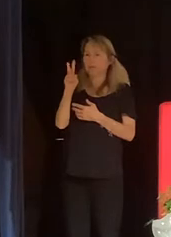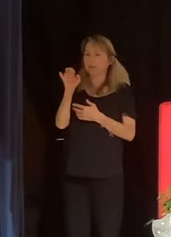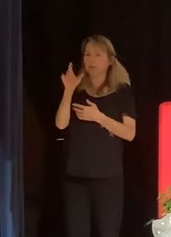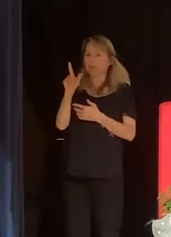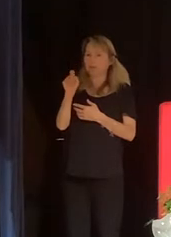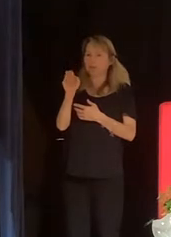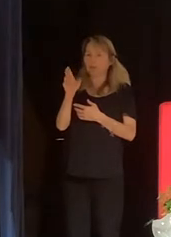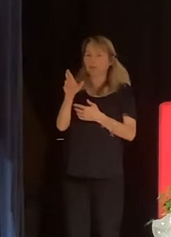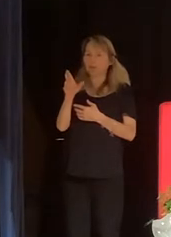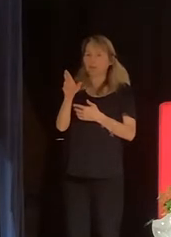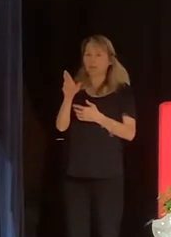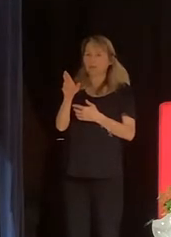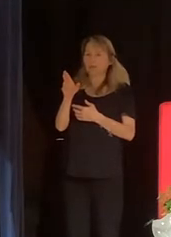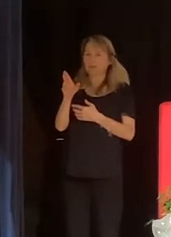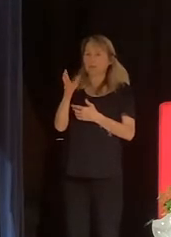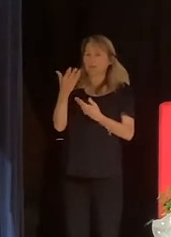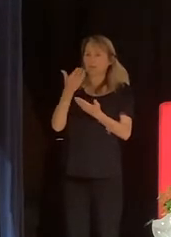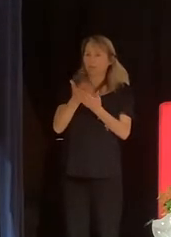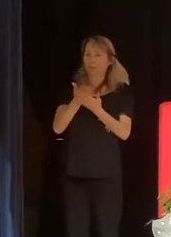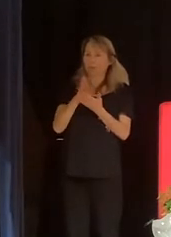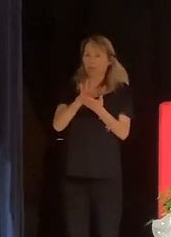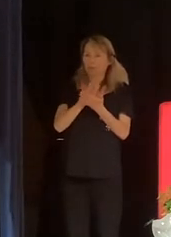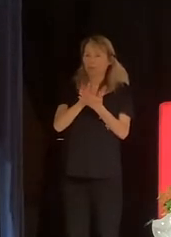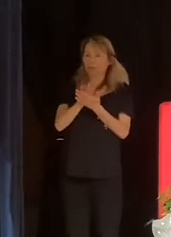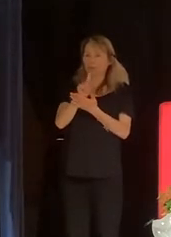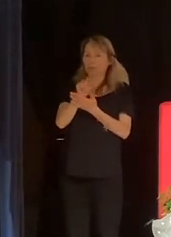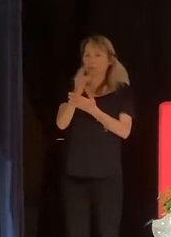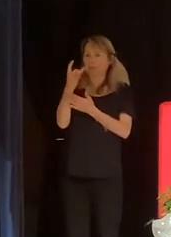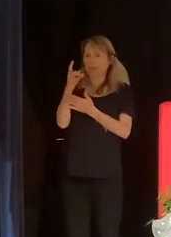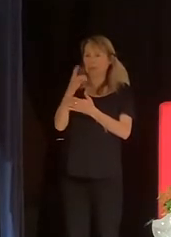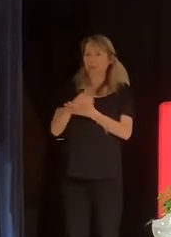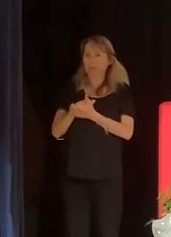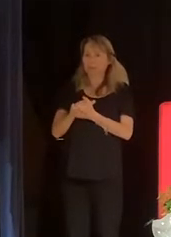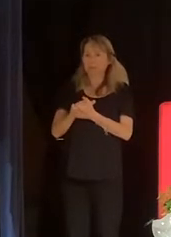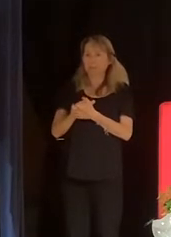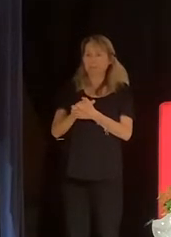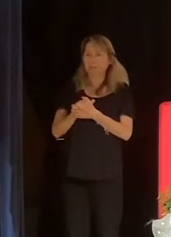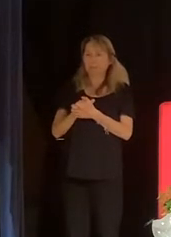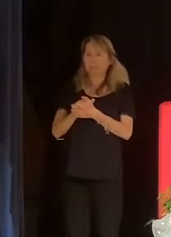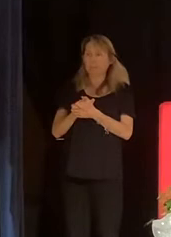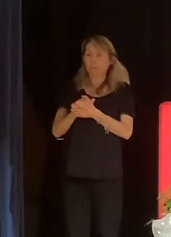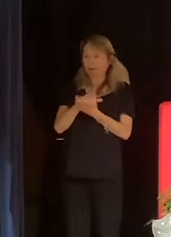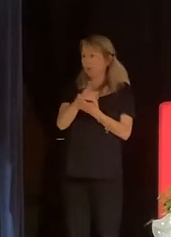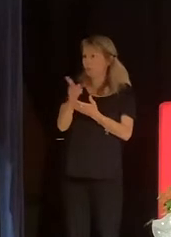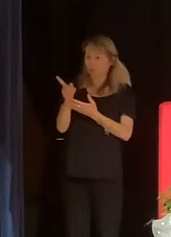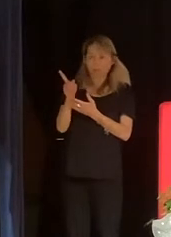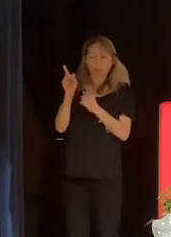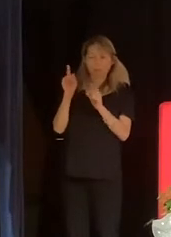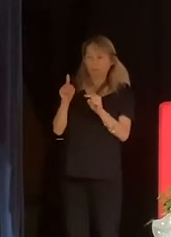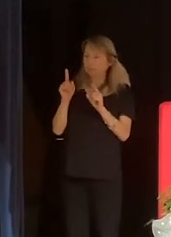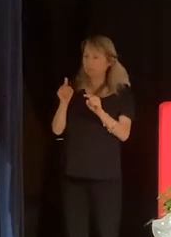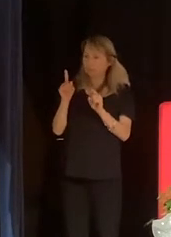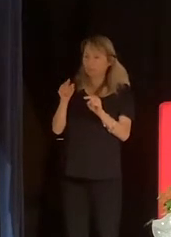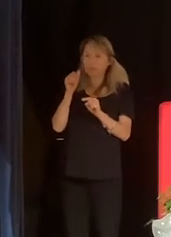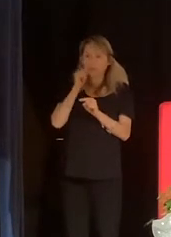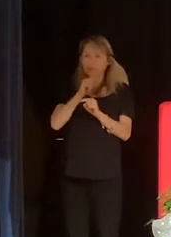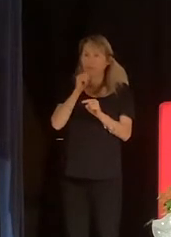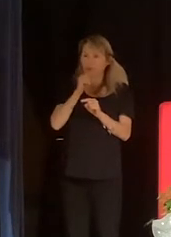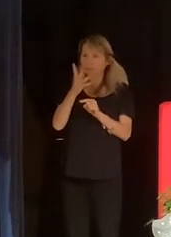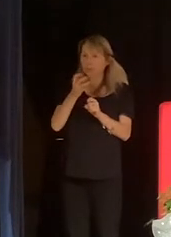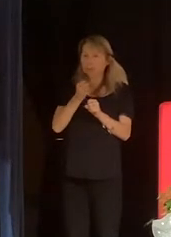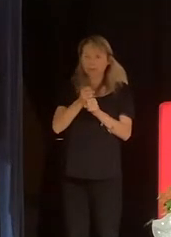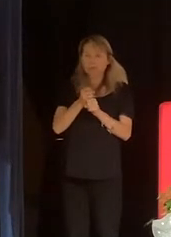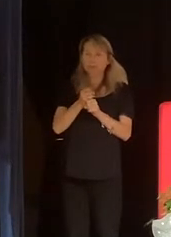Victor arrived in 2018. You too were at school every day for 4 years.